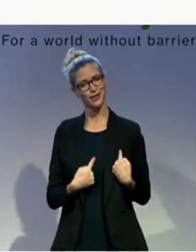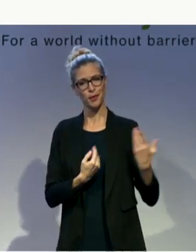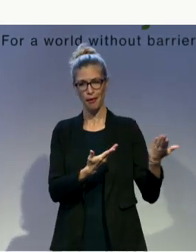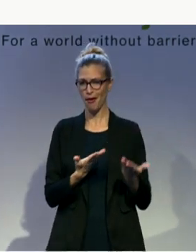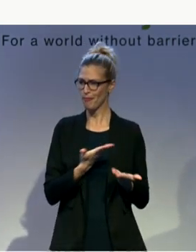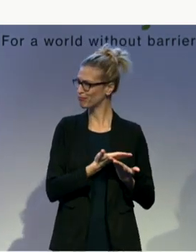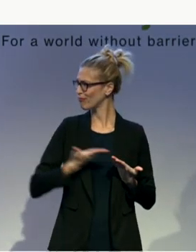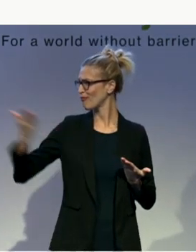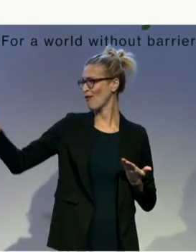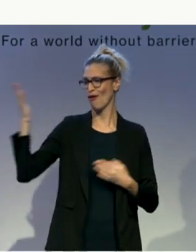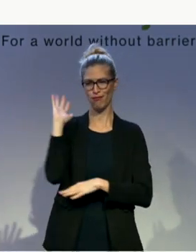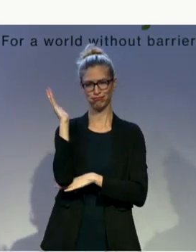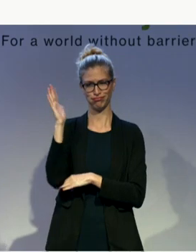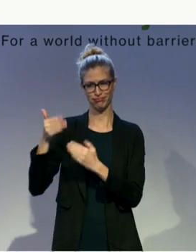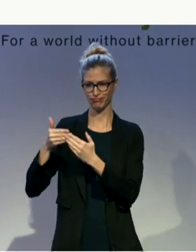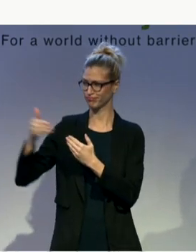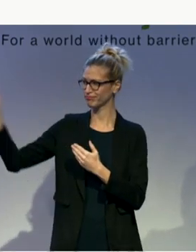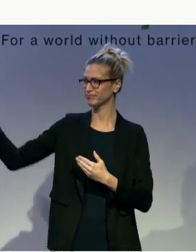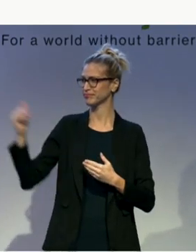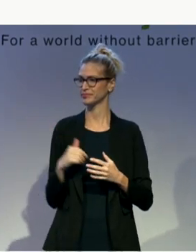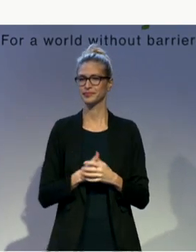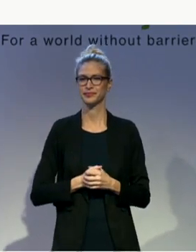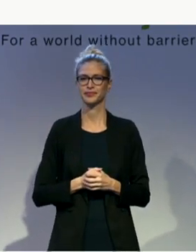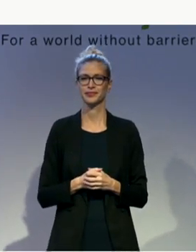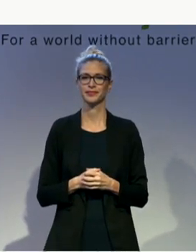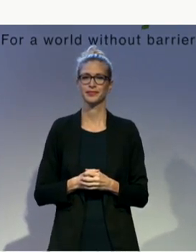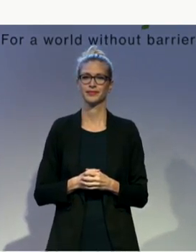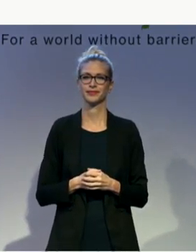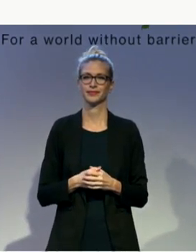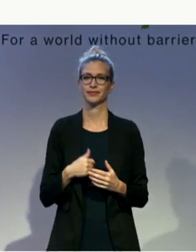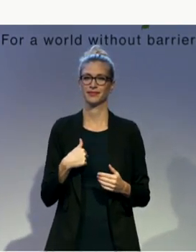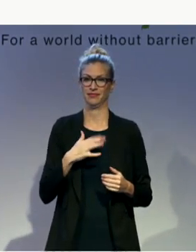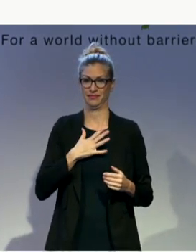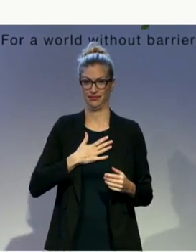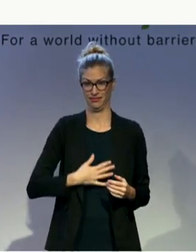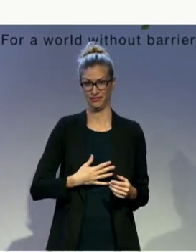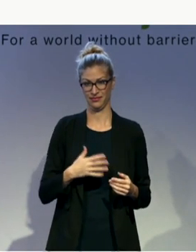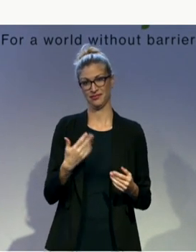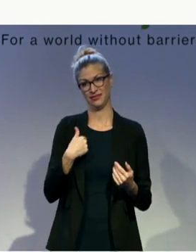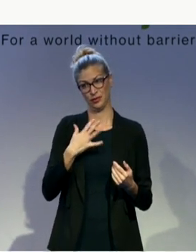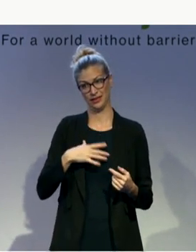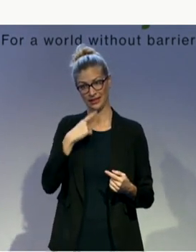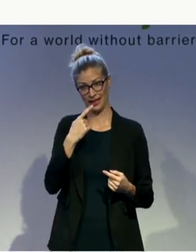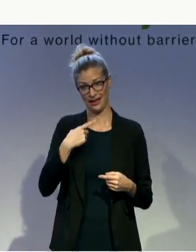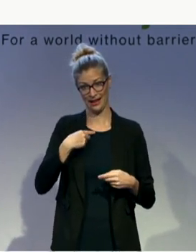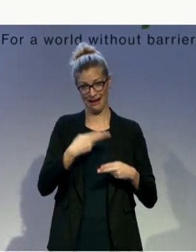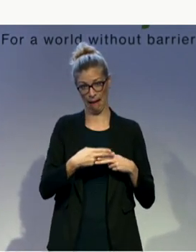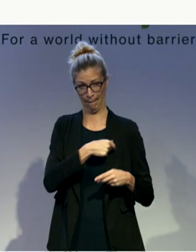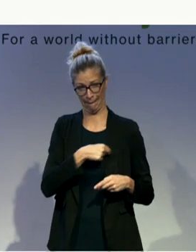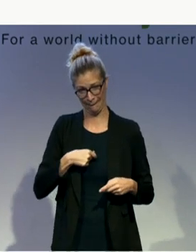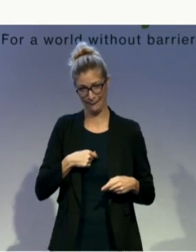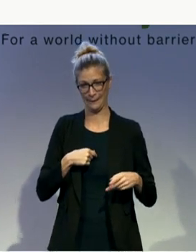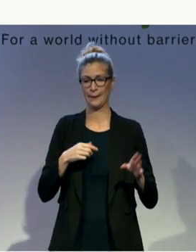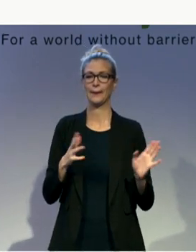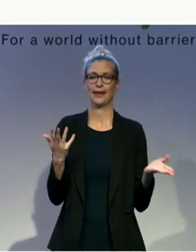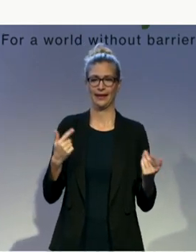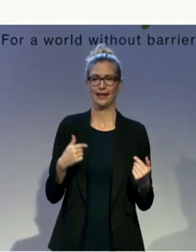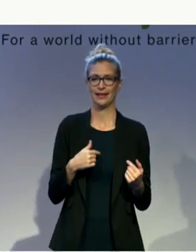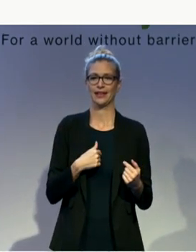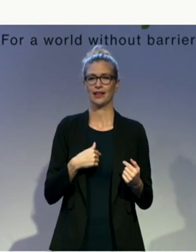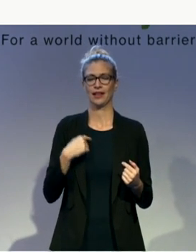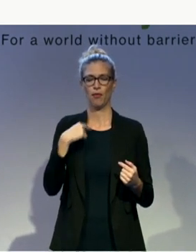also make a great mess of pronouncing their names. They will share with you their work about